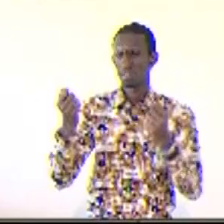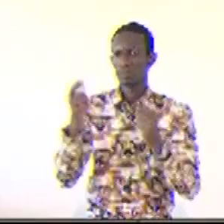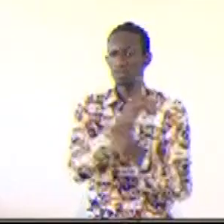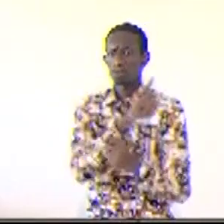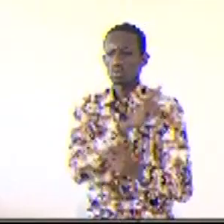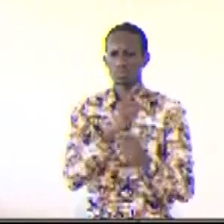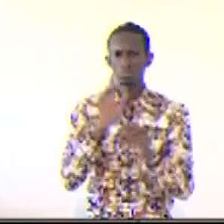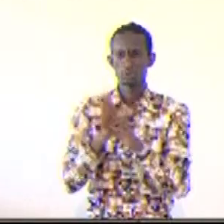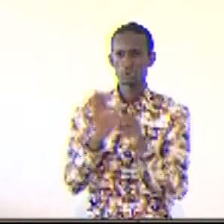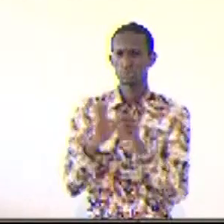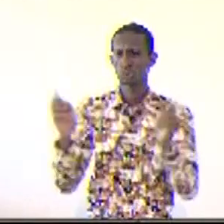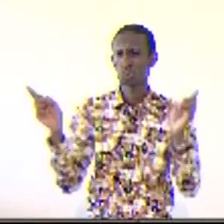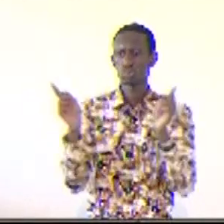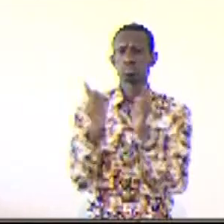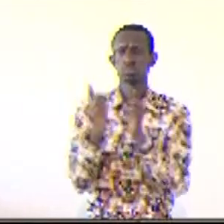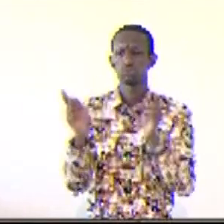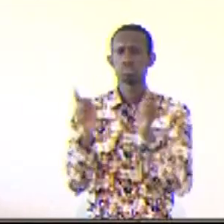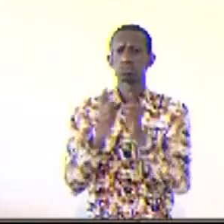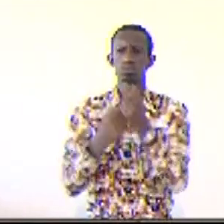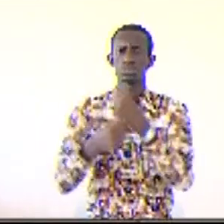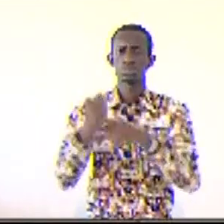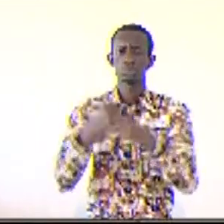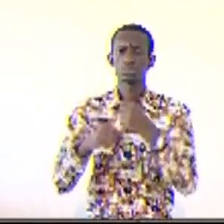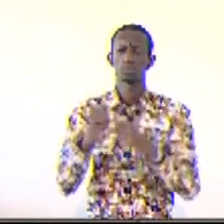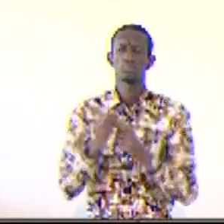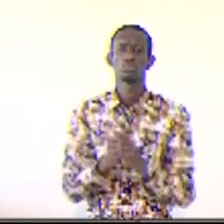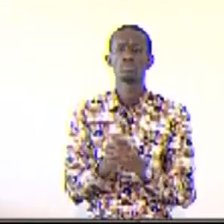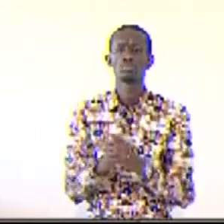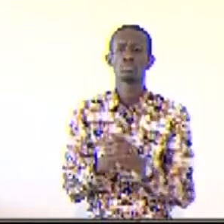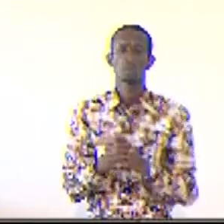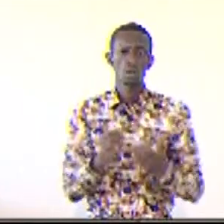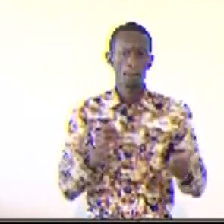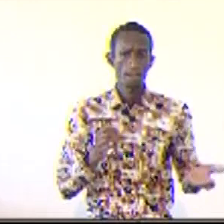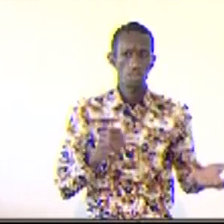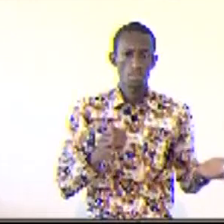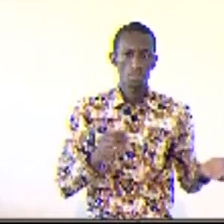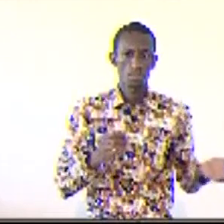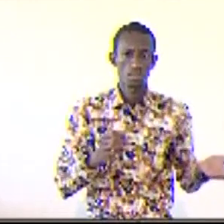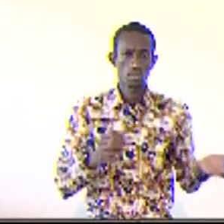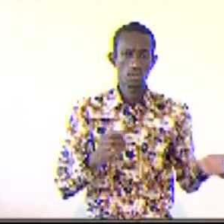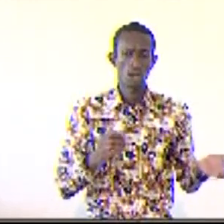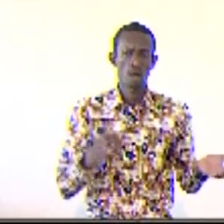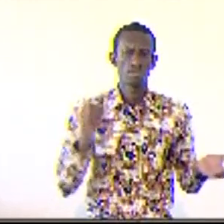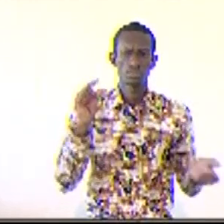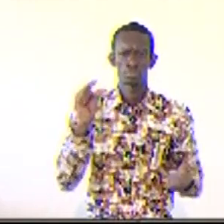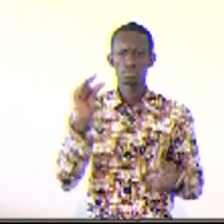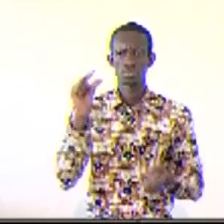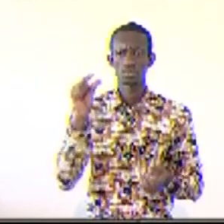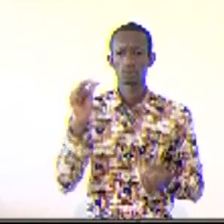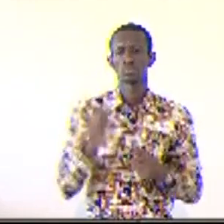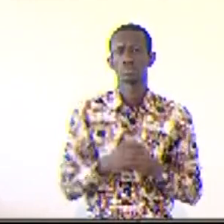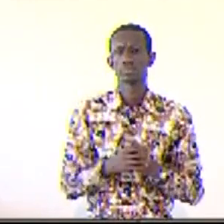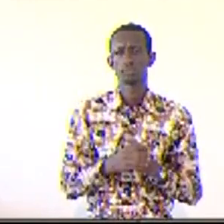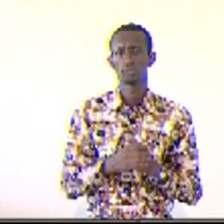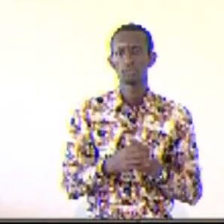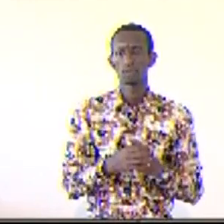So as they collide, the reaction takes place. Here, there are few particles in B.